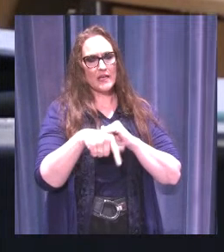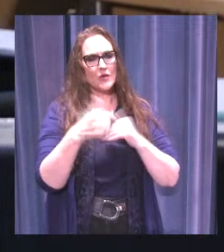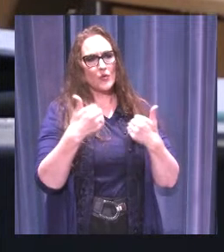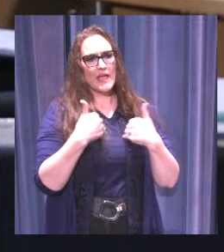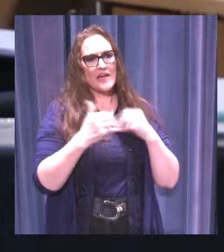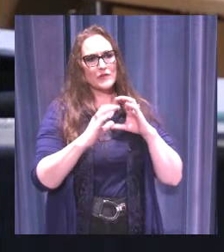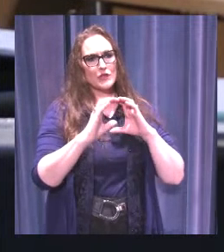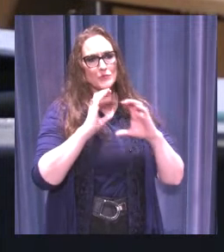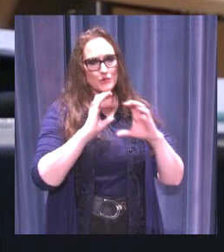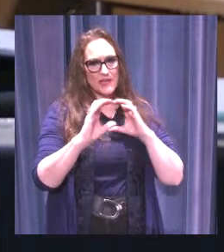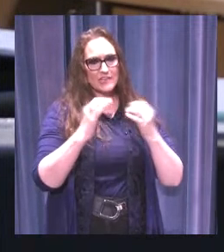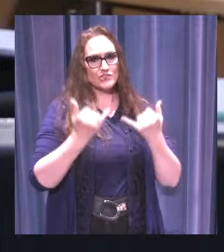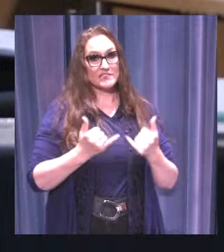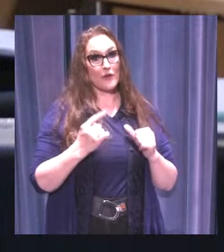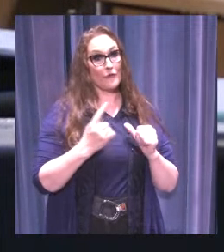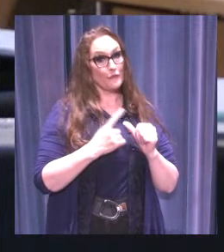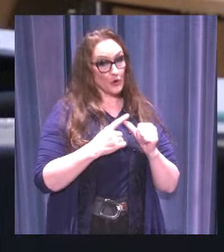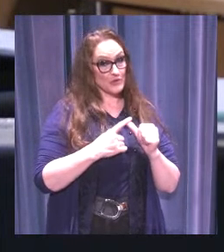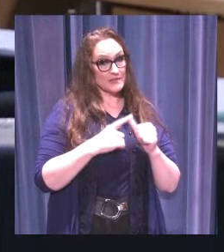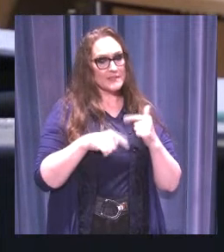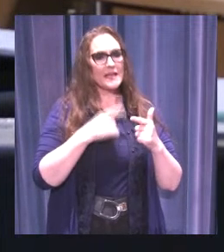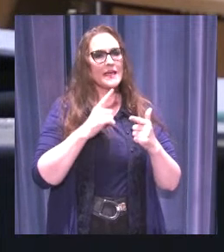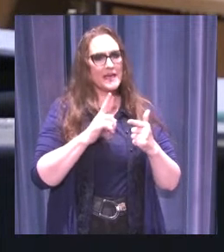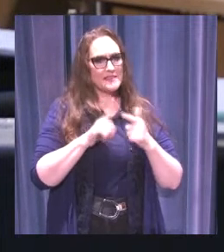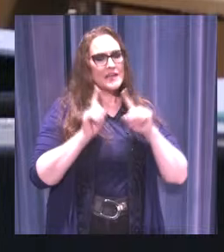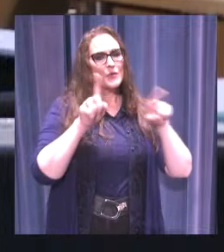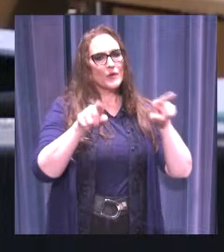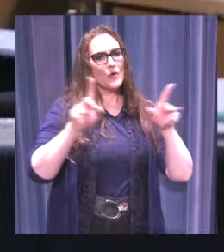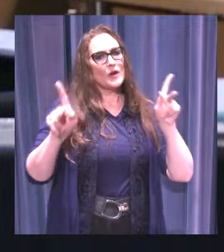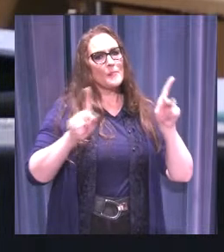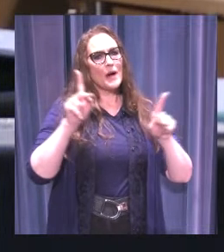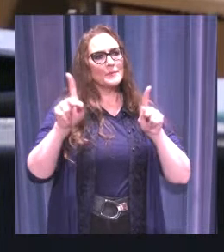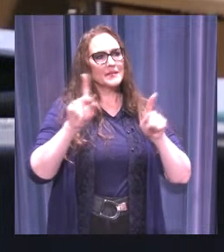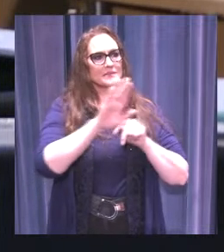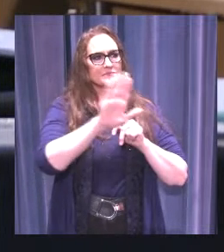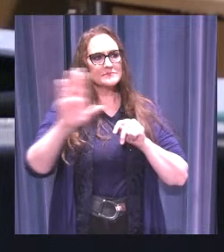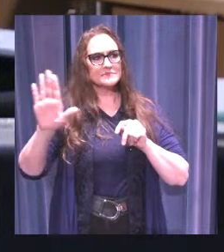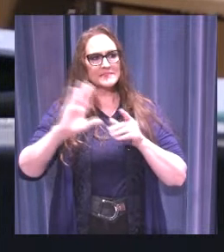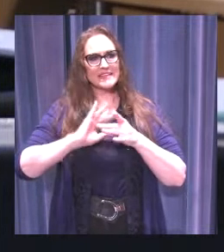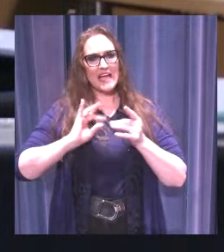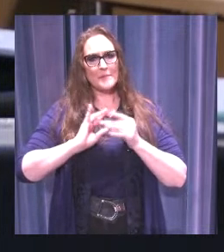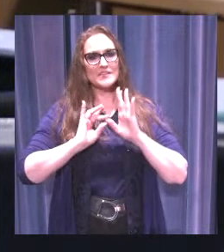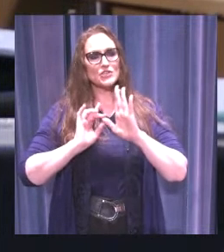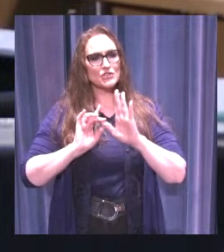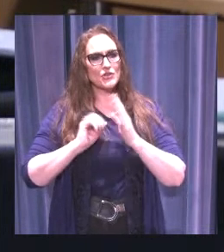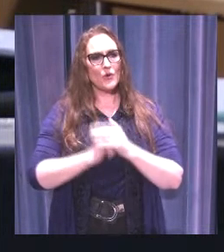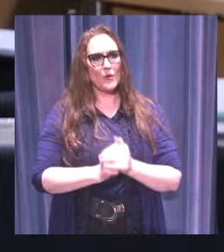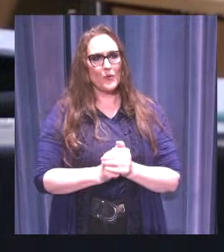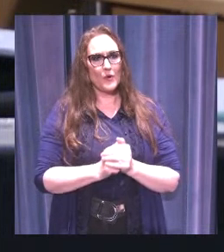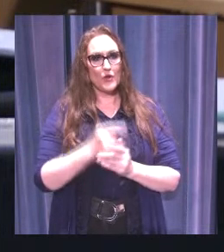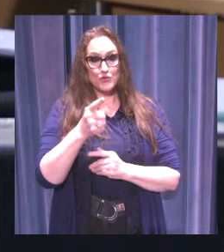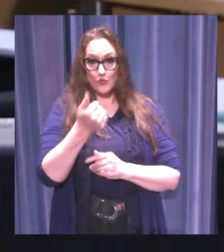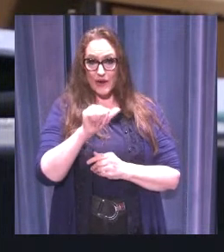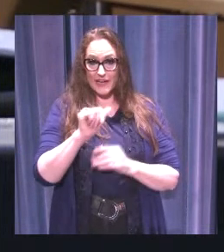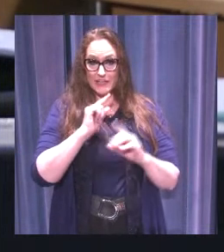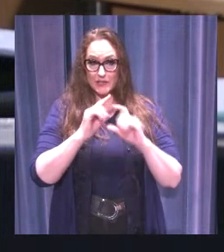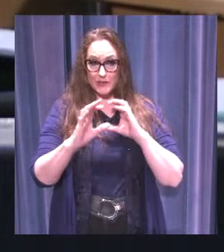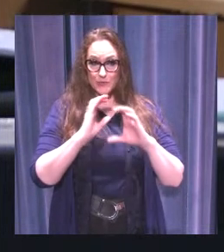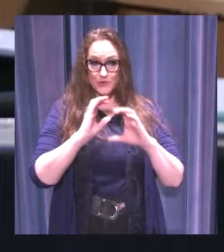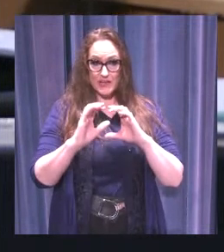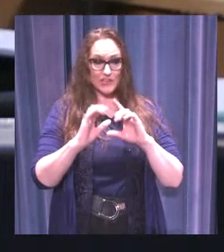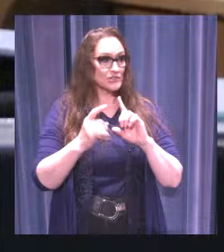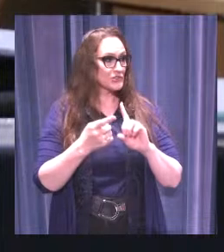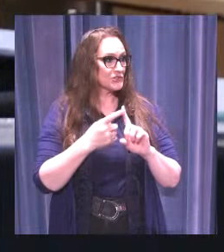our communications now first, and then we go to public comments. So, are there any communications,